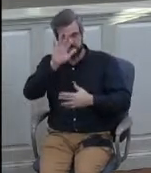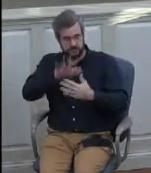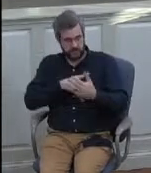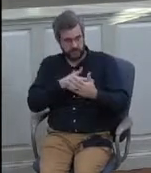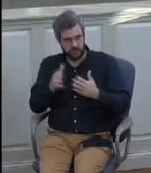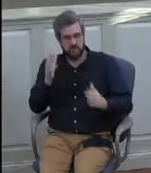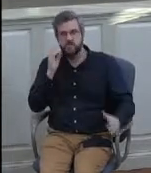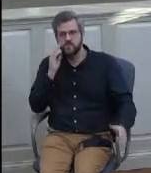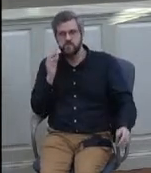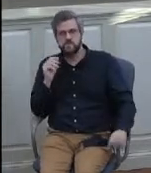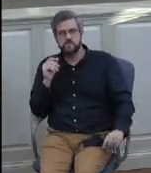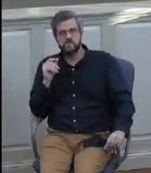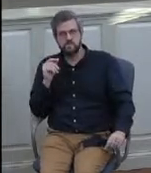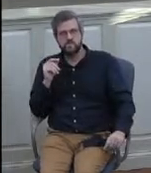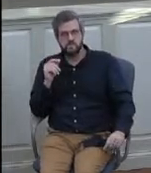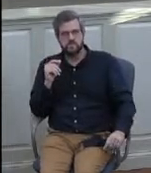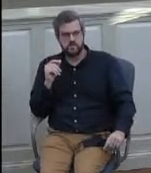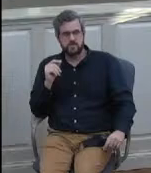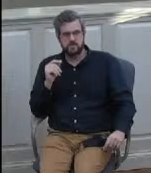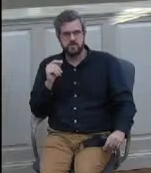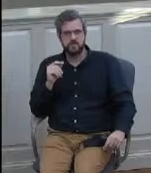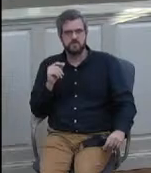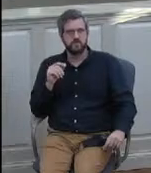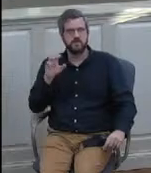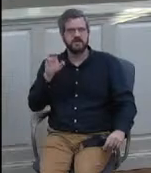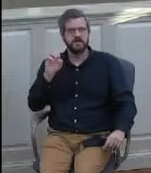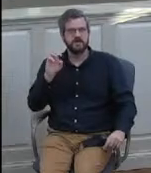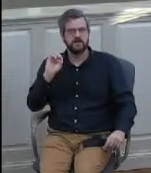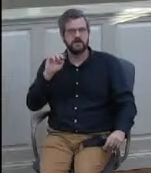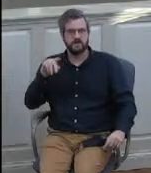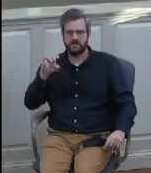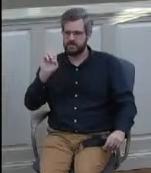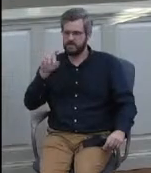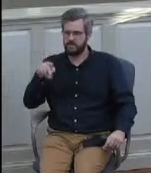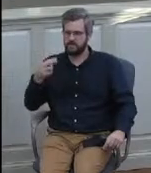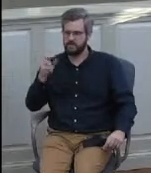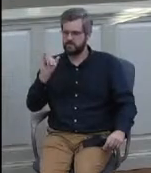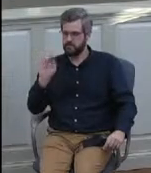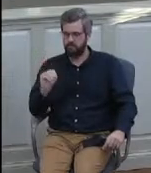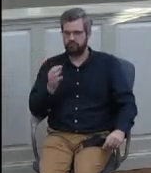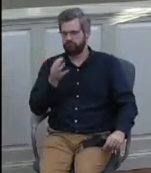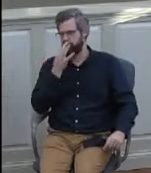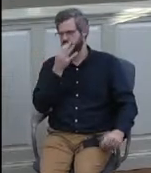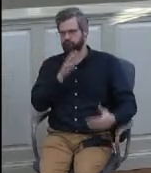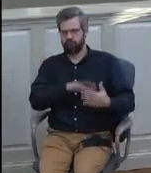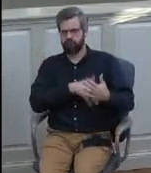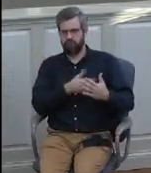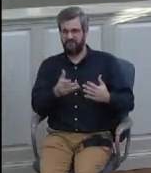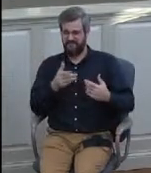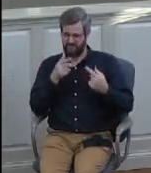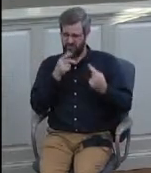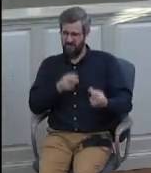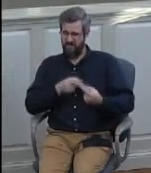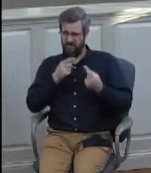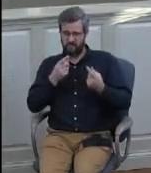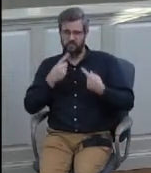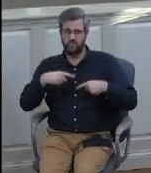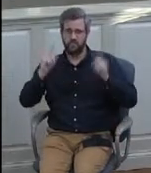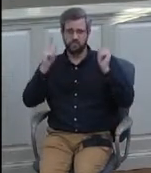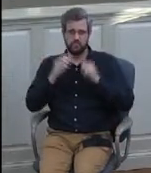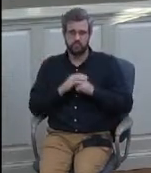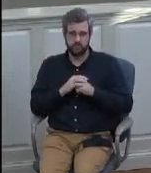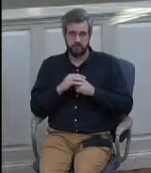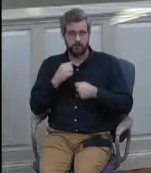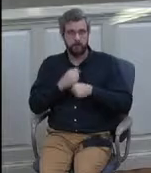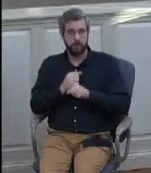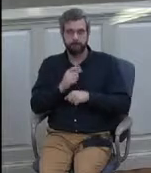schedules. And I know, you know, Ephraim is really good at what they do, but it's a struggle to make that work. And then to make